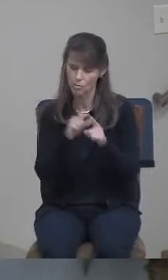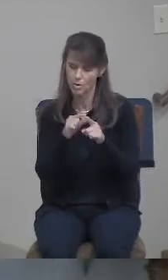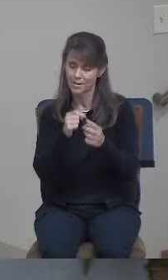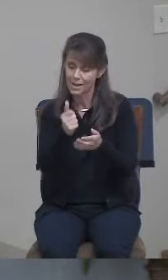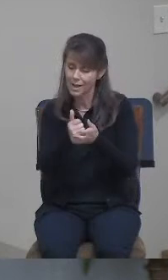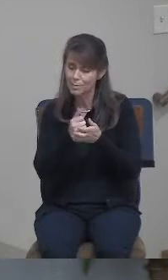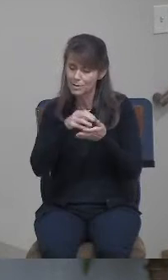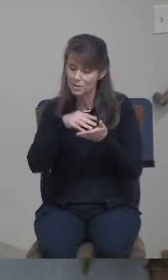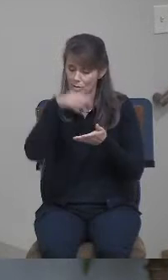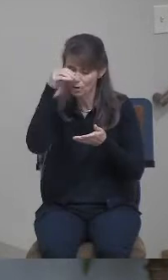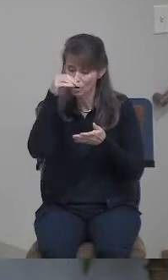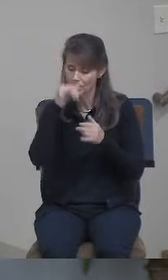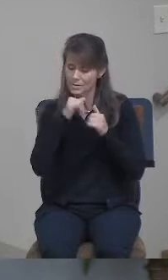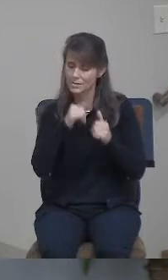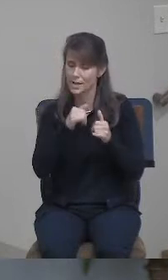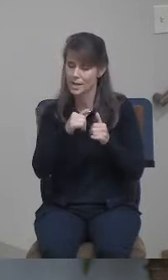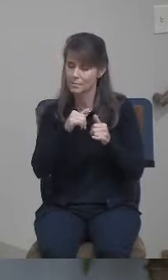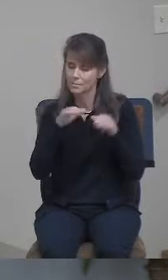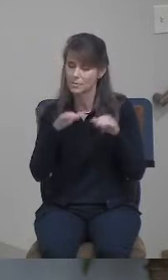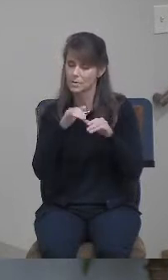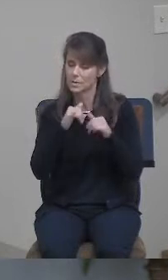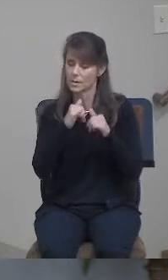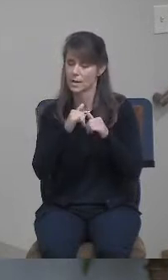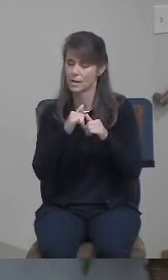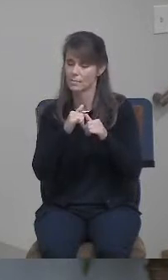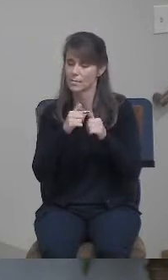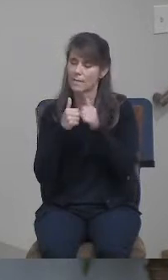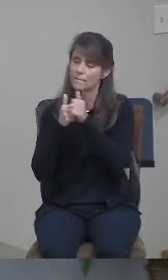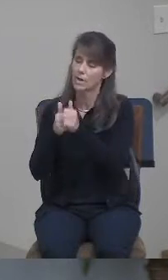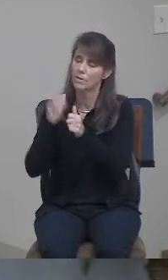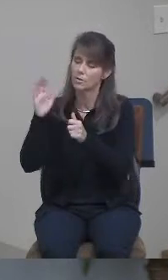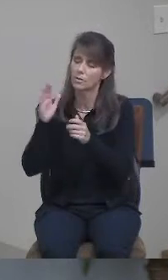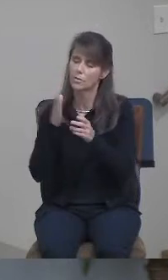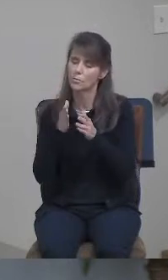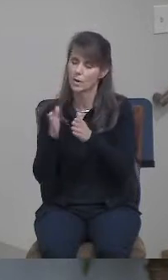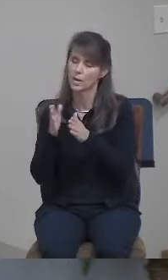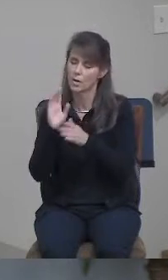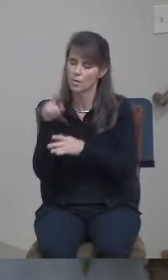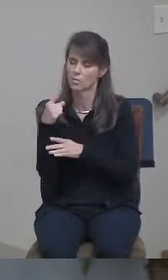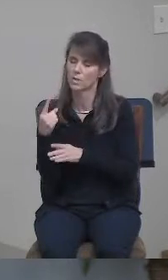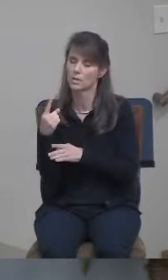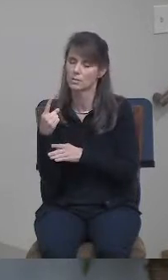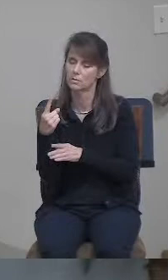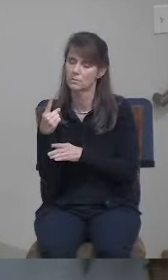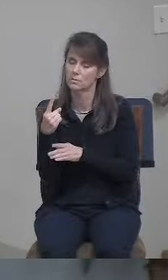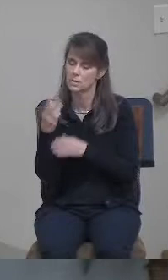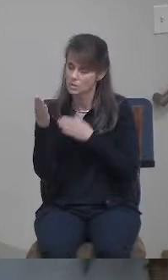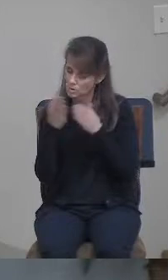determination ourselves to do those things which are in accordance with your will and